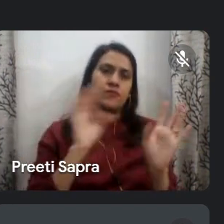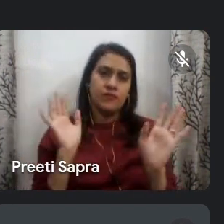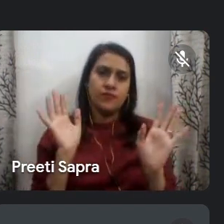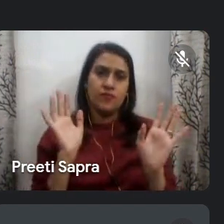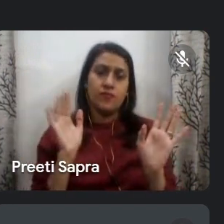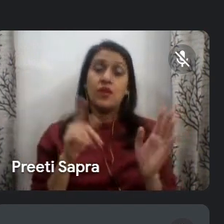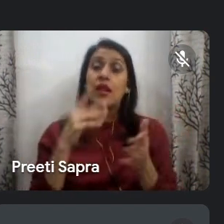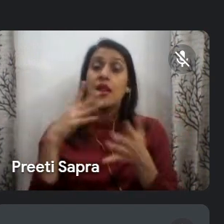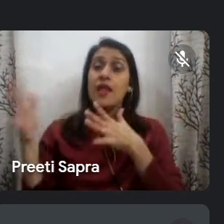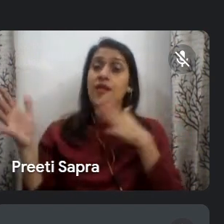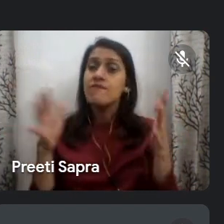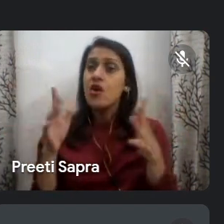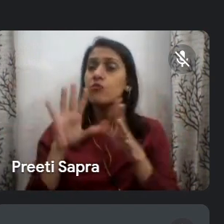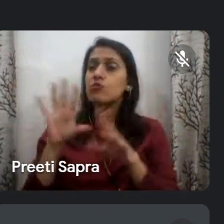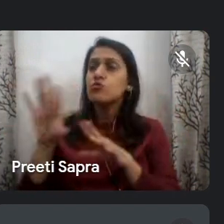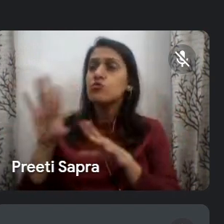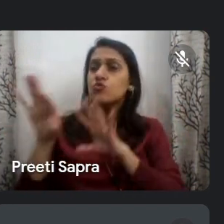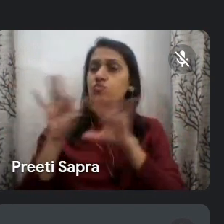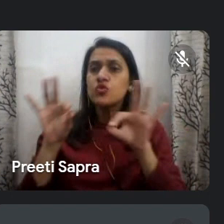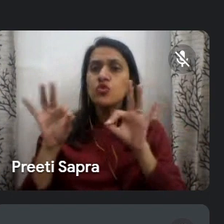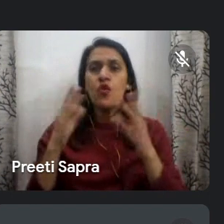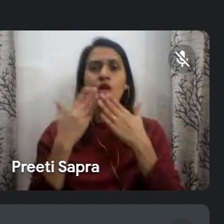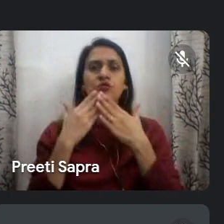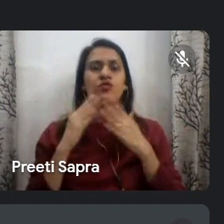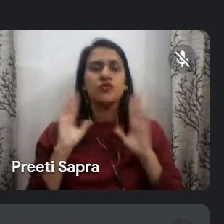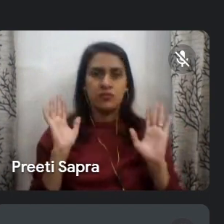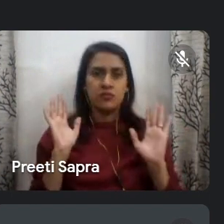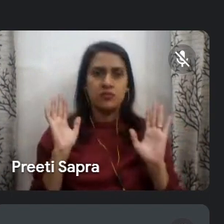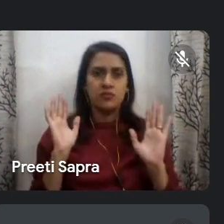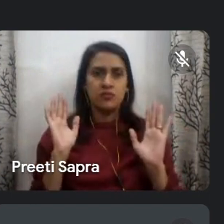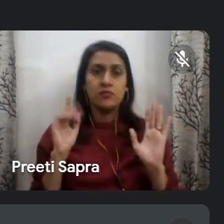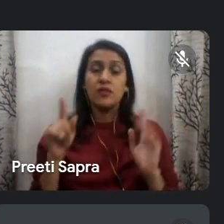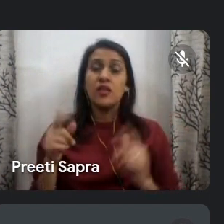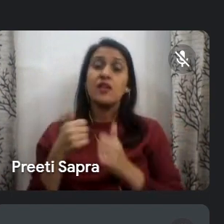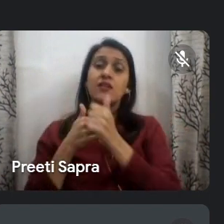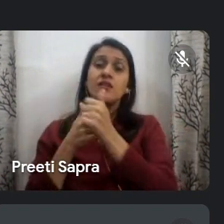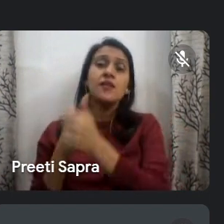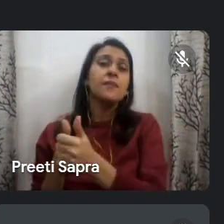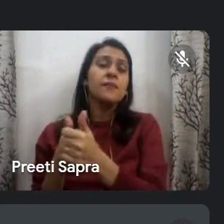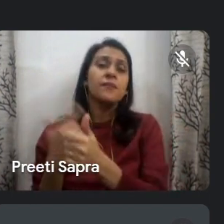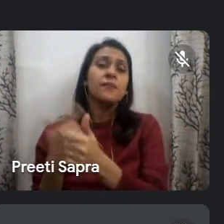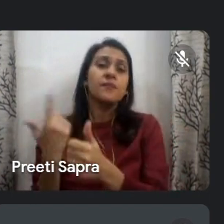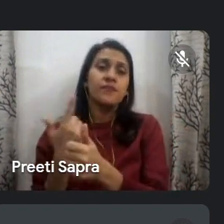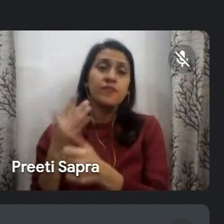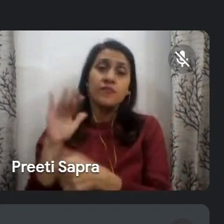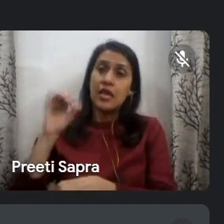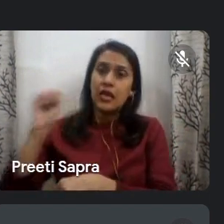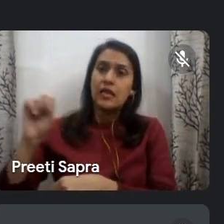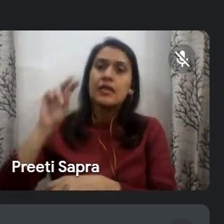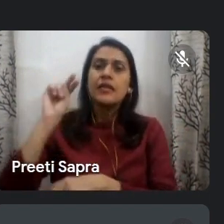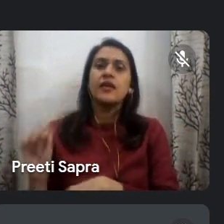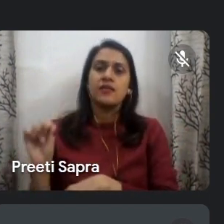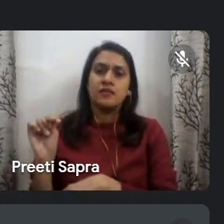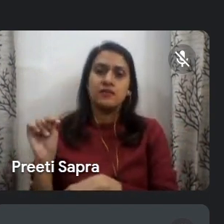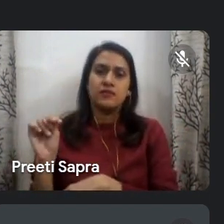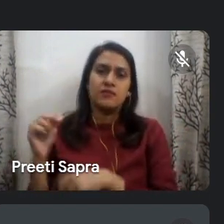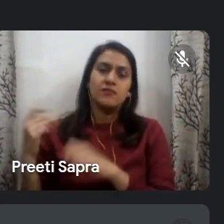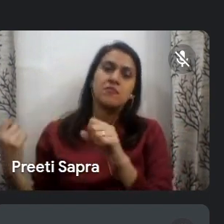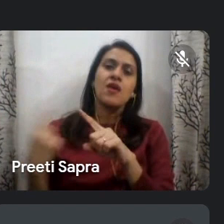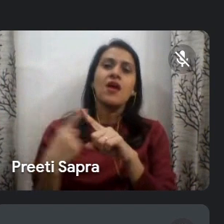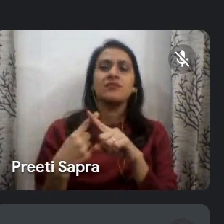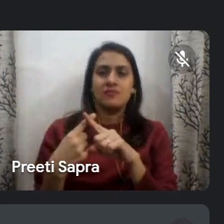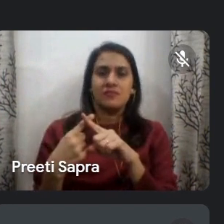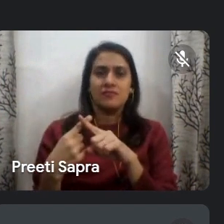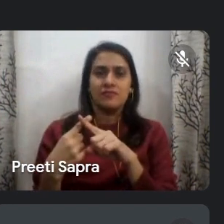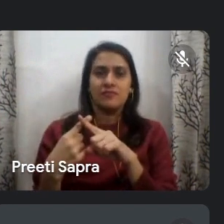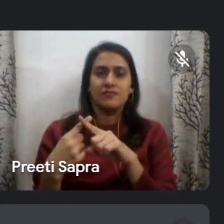be chosen for education, I think it really depends on the child's needs. Like for example, for a